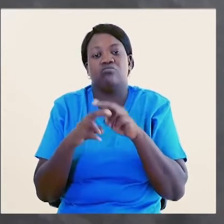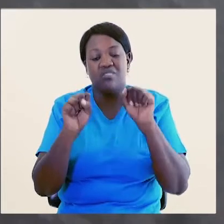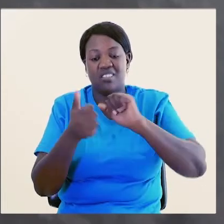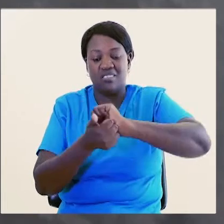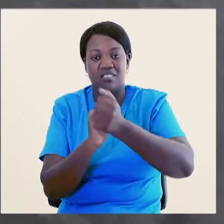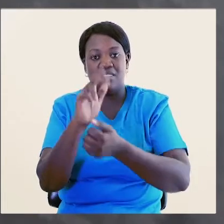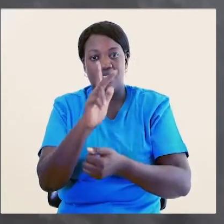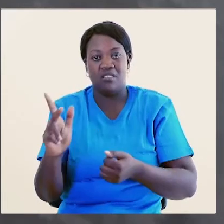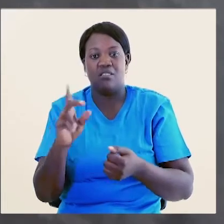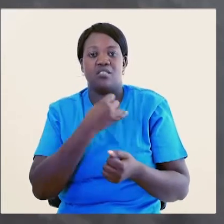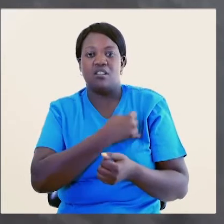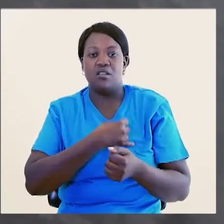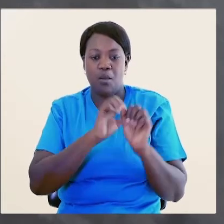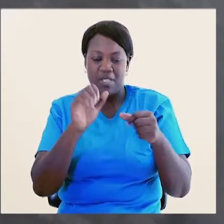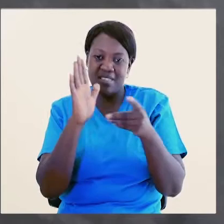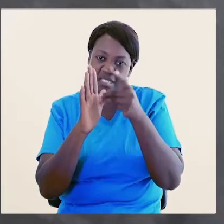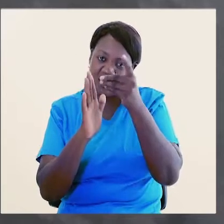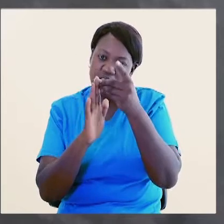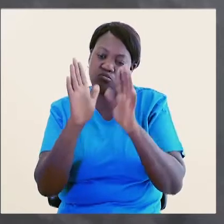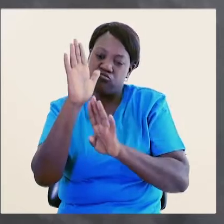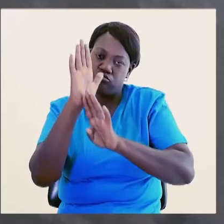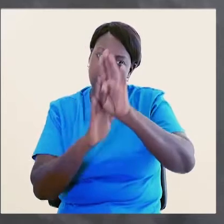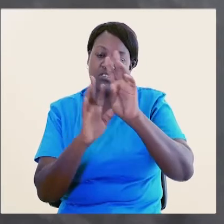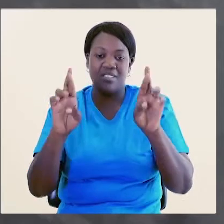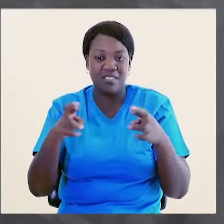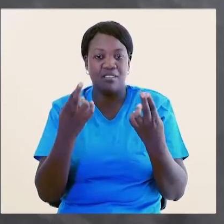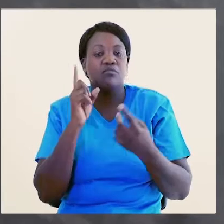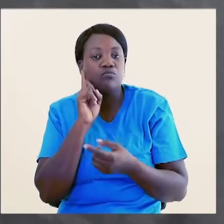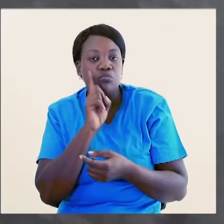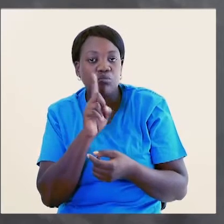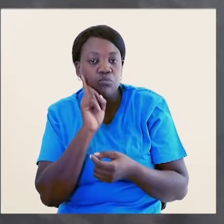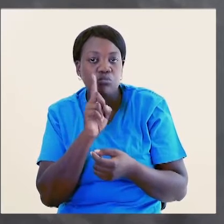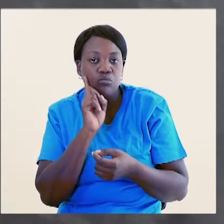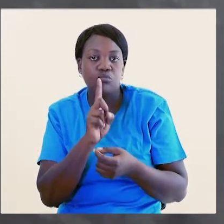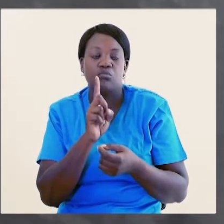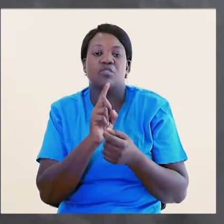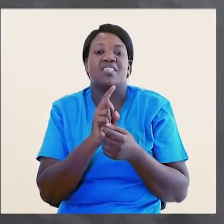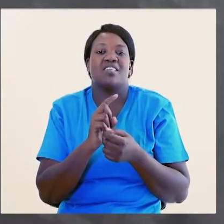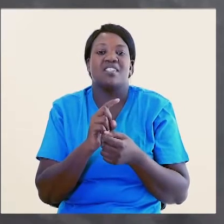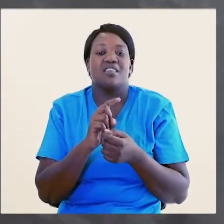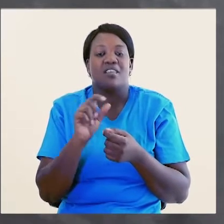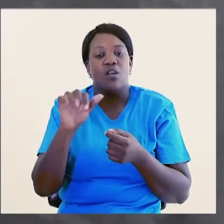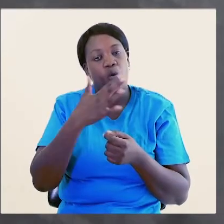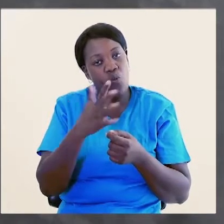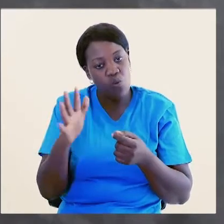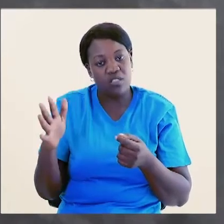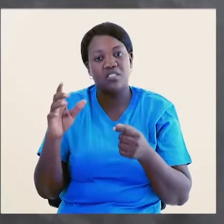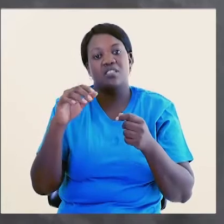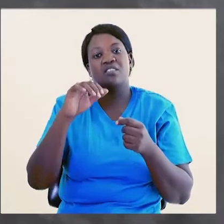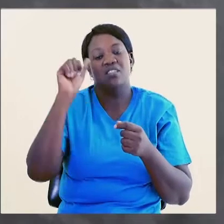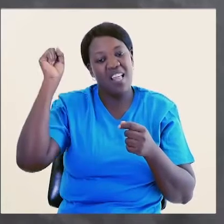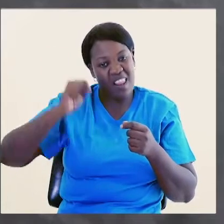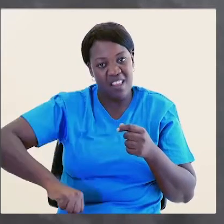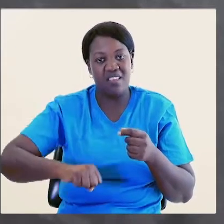should develop, improve, and use these resources with care. Our air, land, water, vegetation,